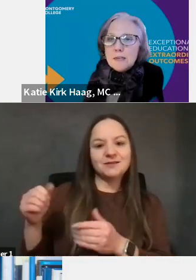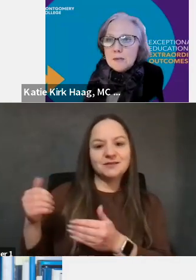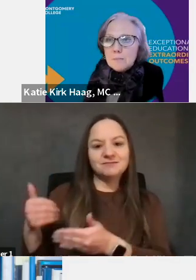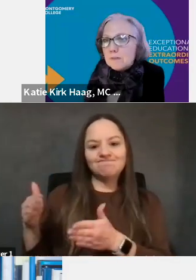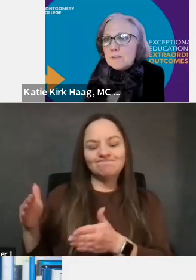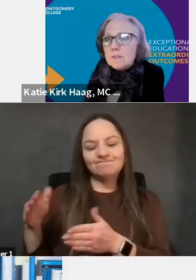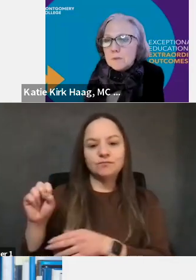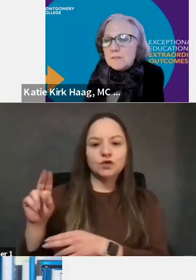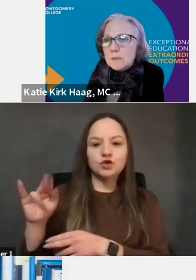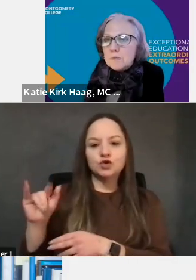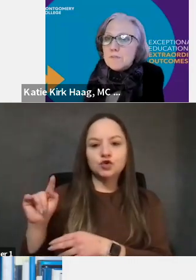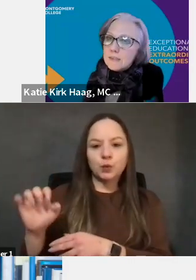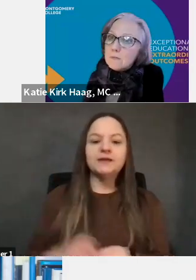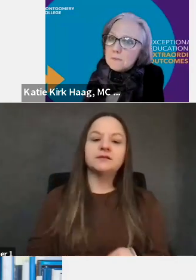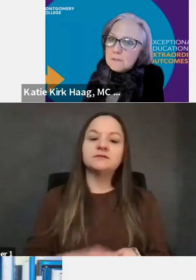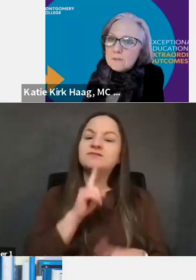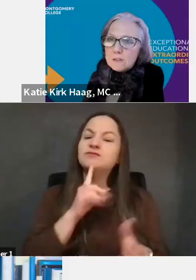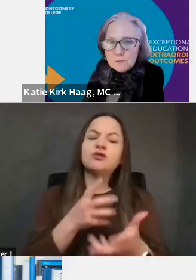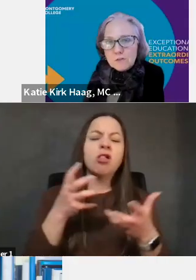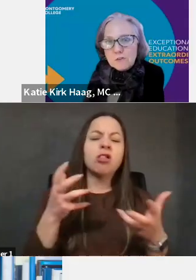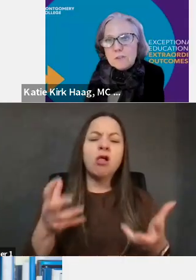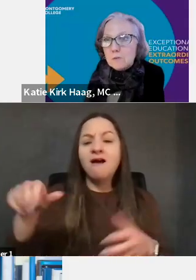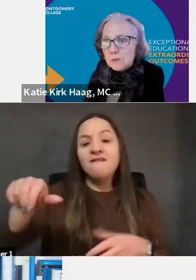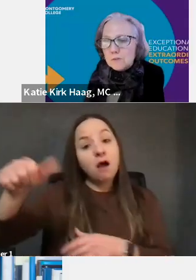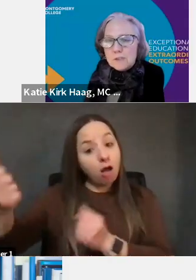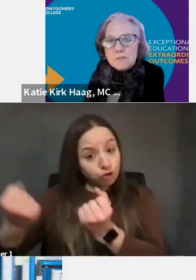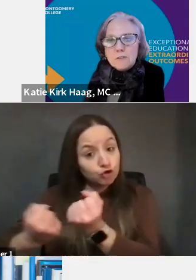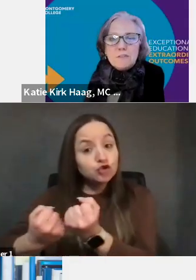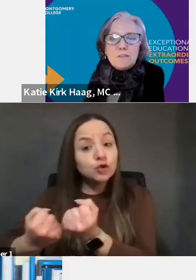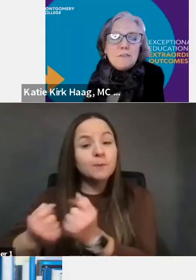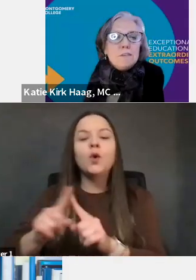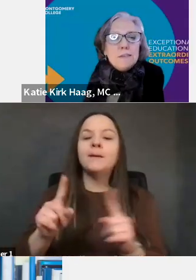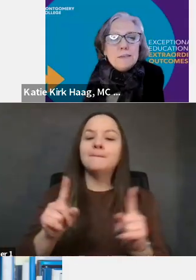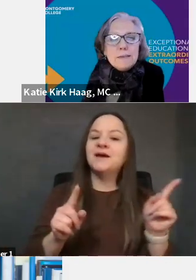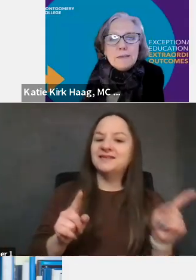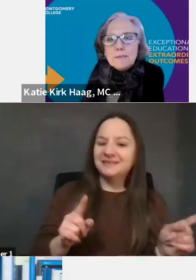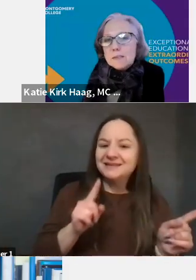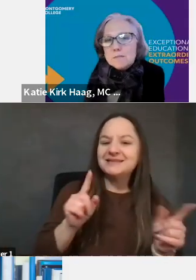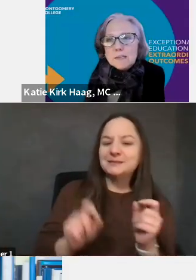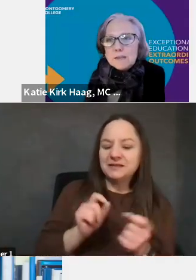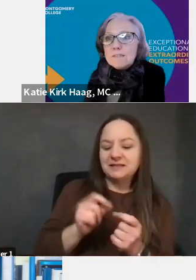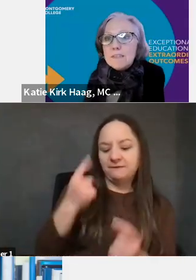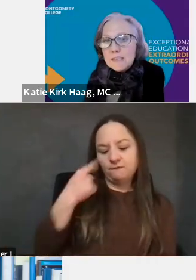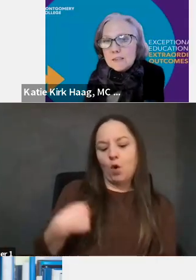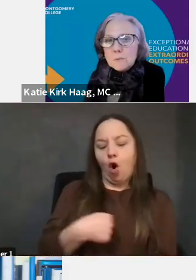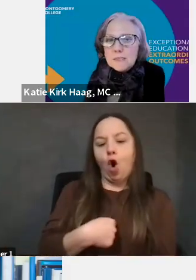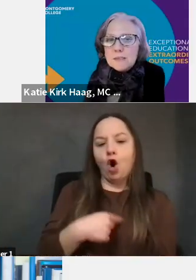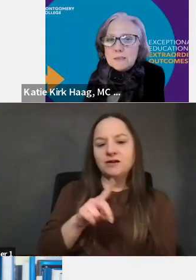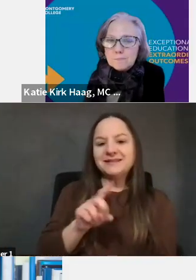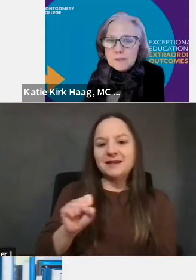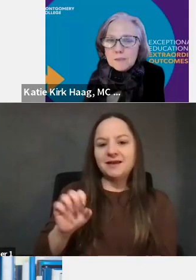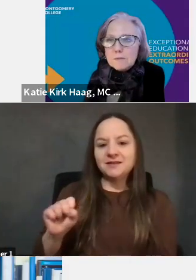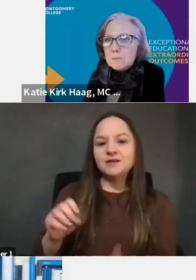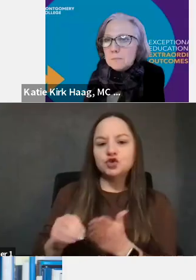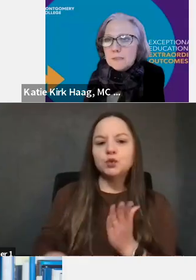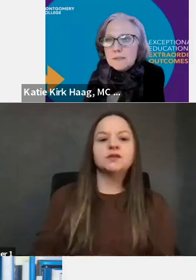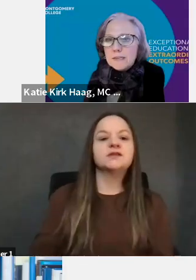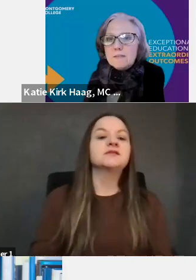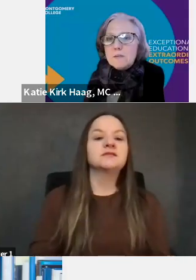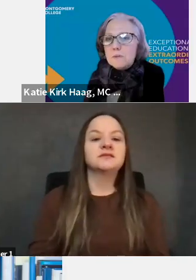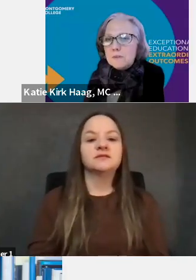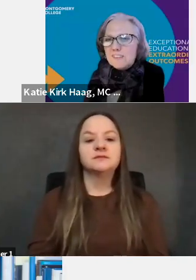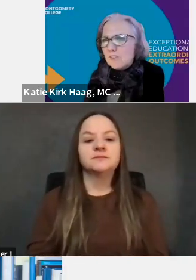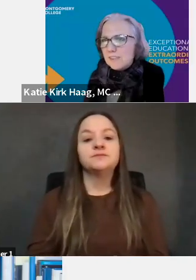campus, but these are the ones that are provided specifically for students who use our services. And then as needed, we can be